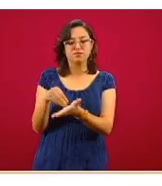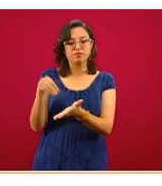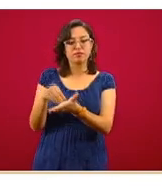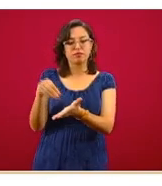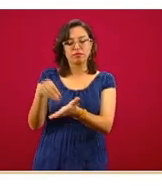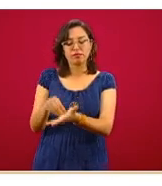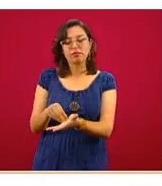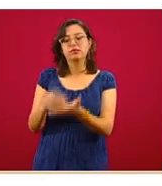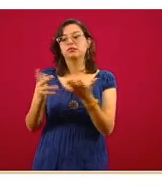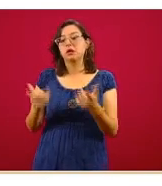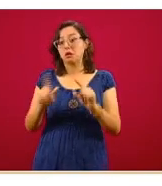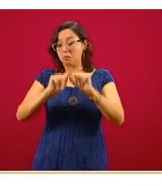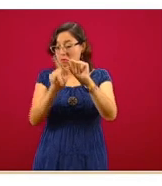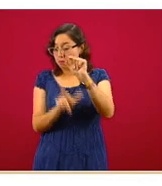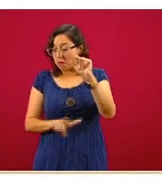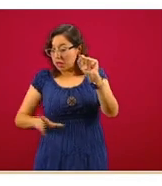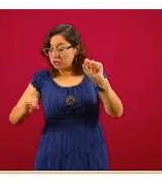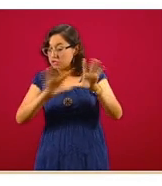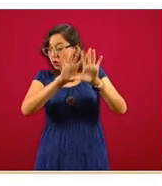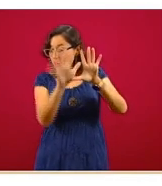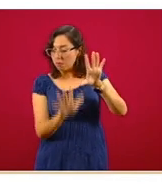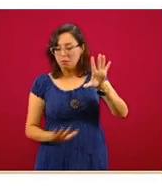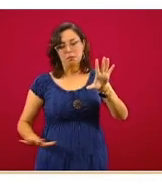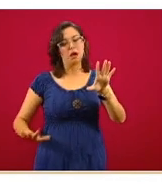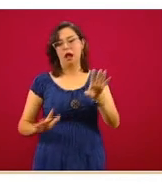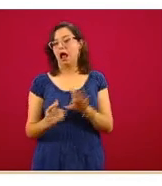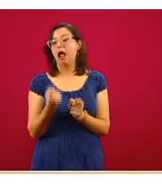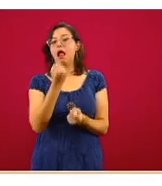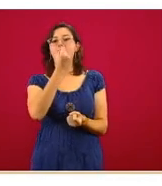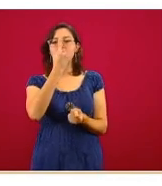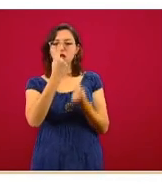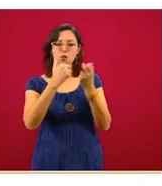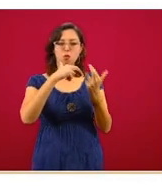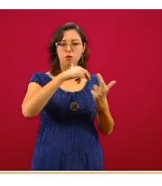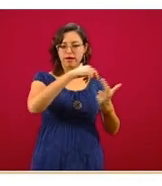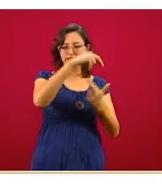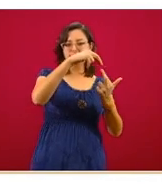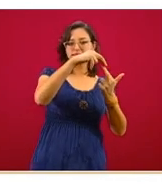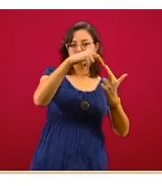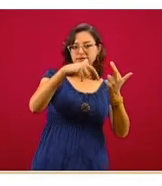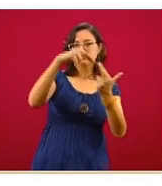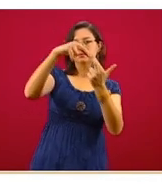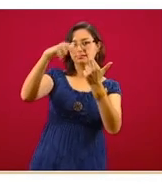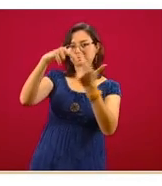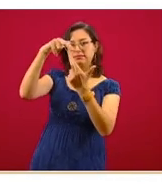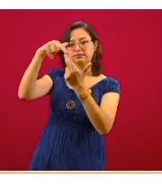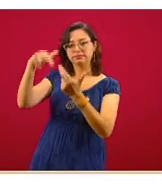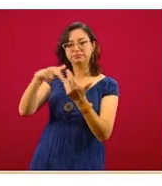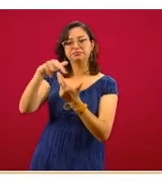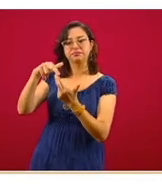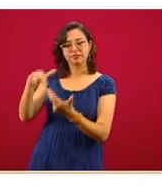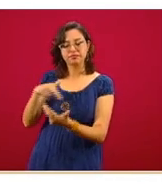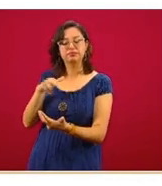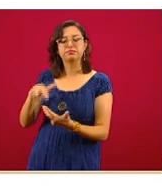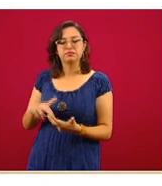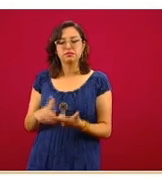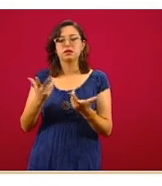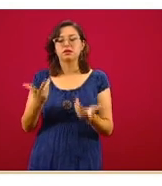6,390 active cases, and this is the active pandemic right now, which is also distributed